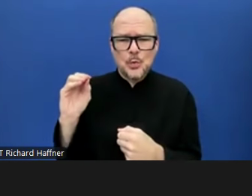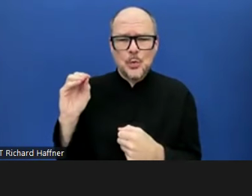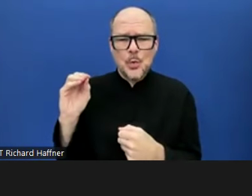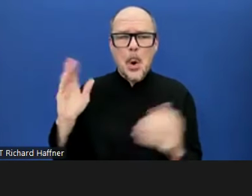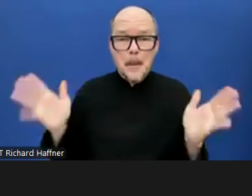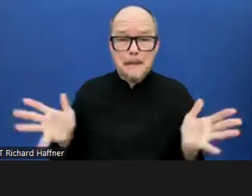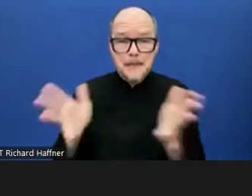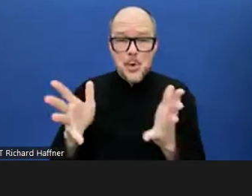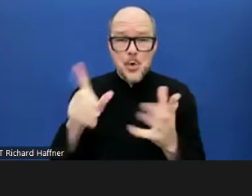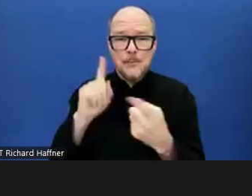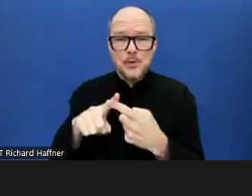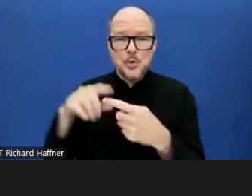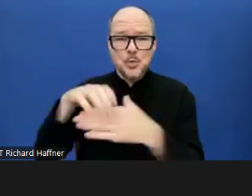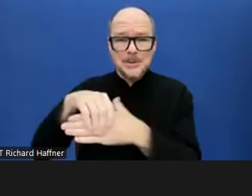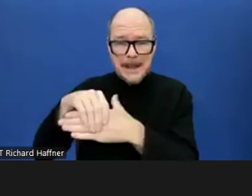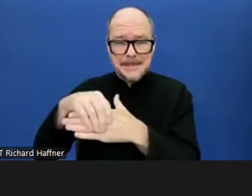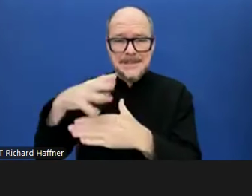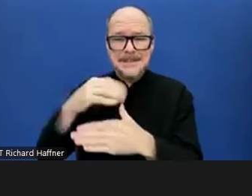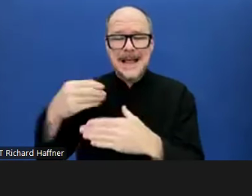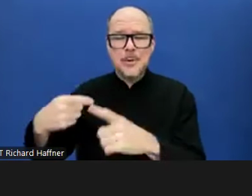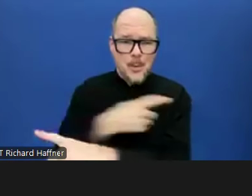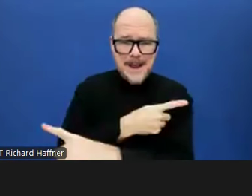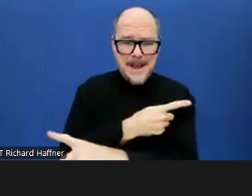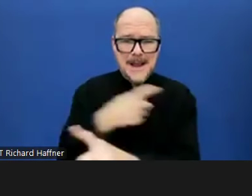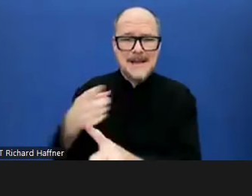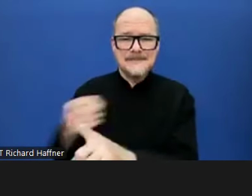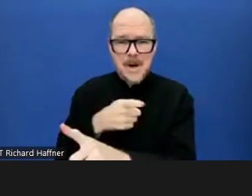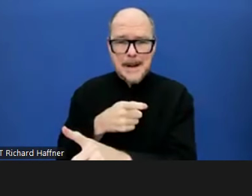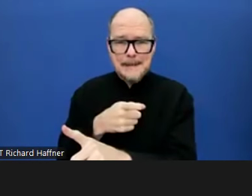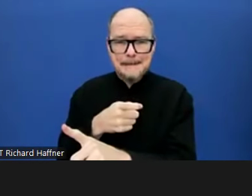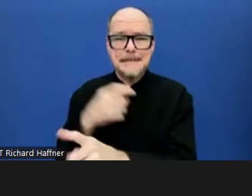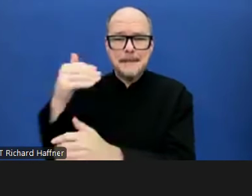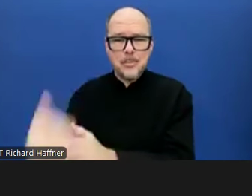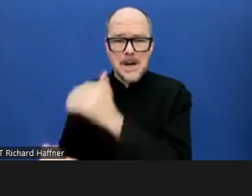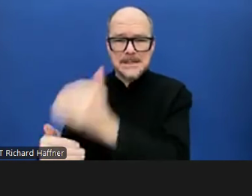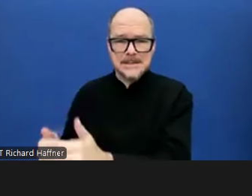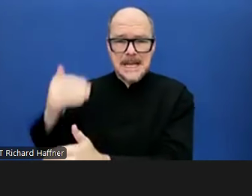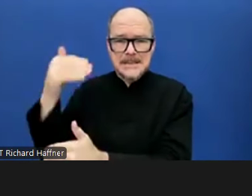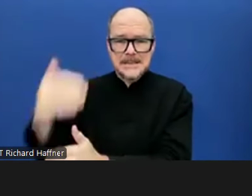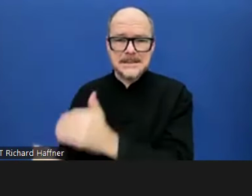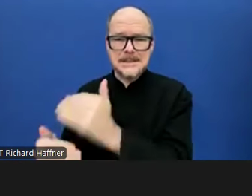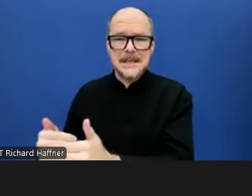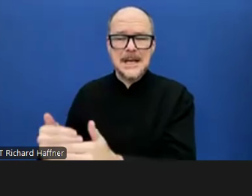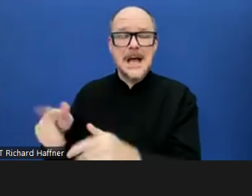towards substance and away from process.